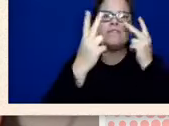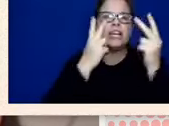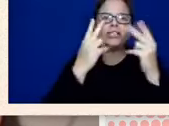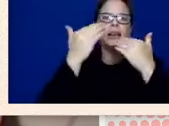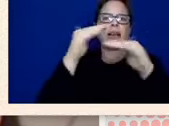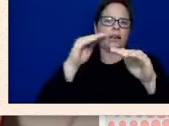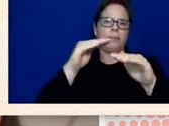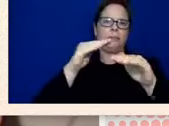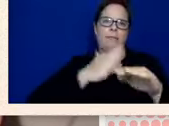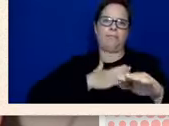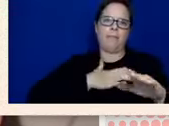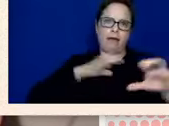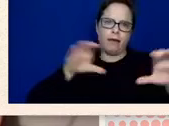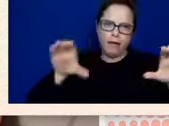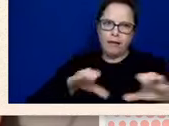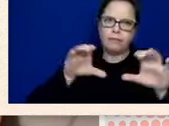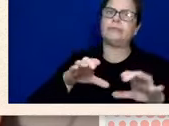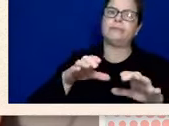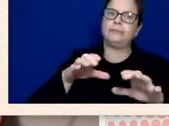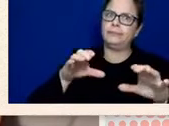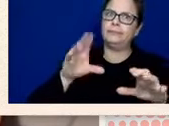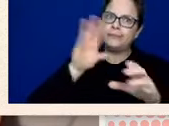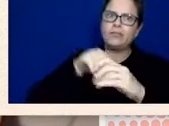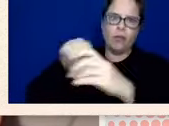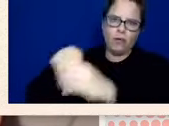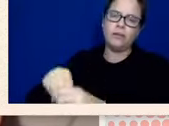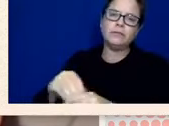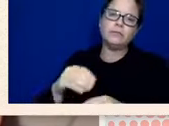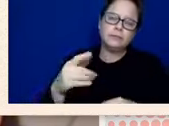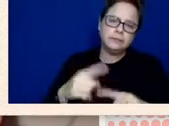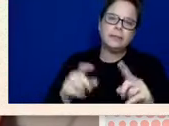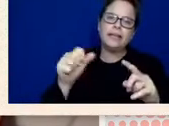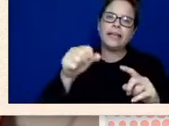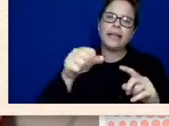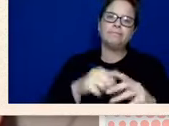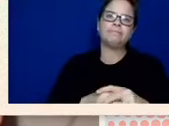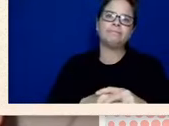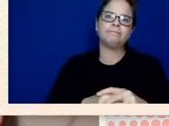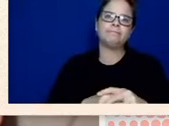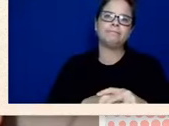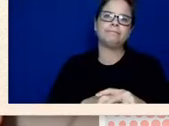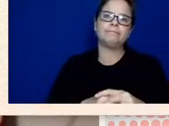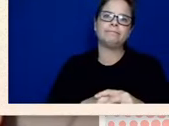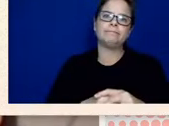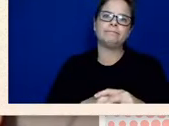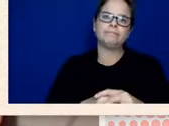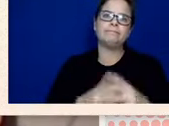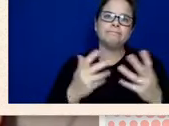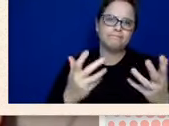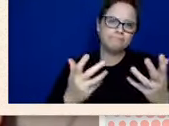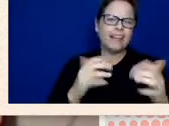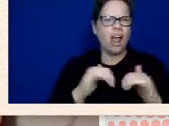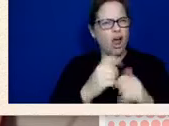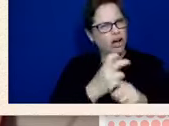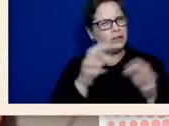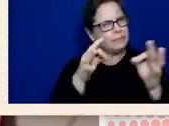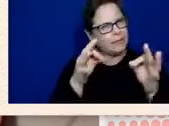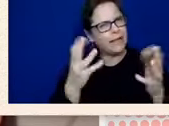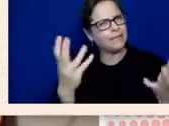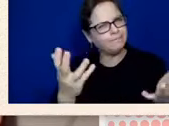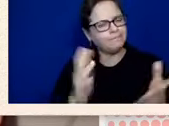in it, but yeah, that's the best I can explain it. So.